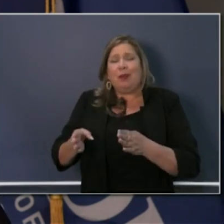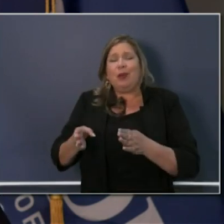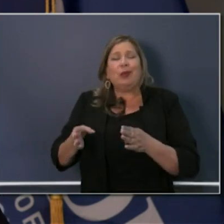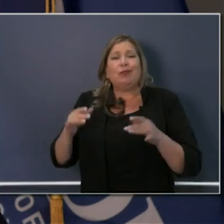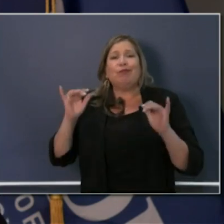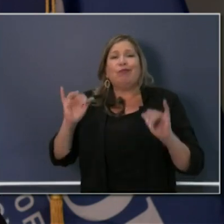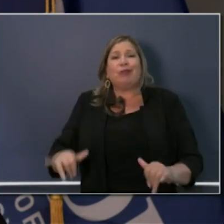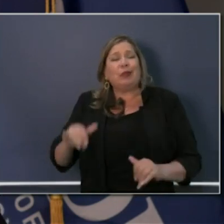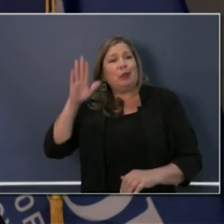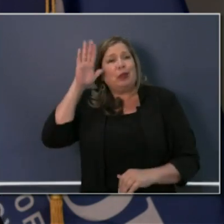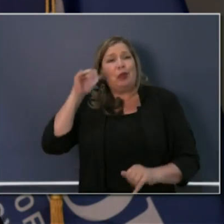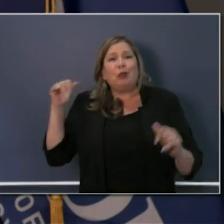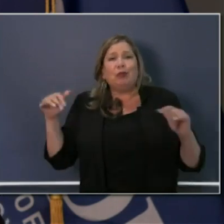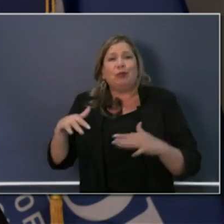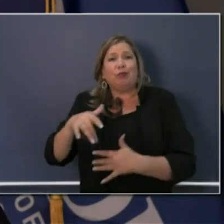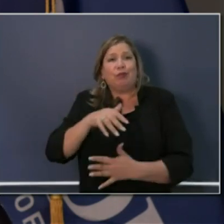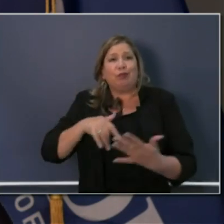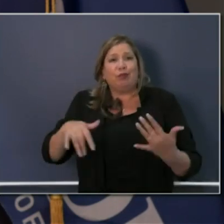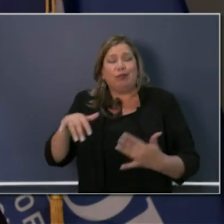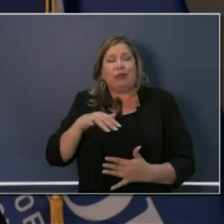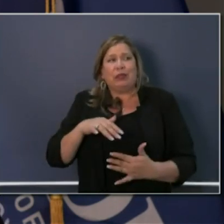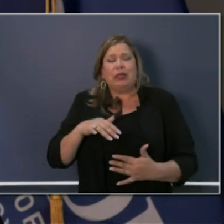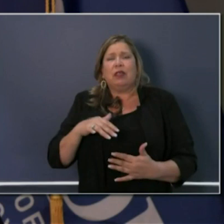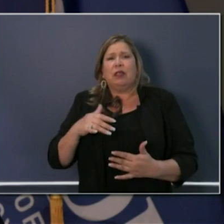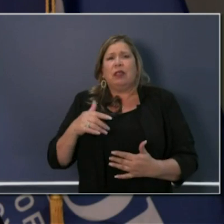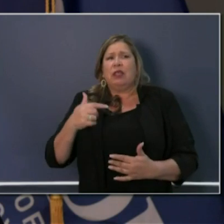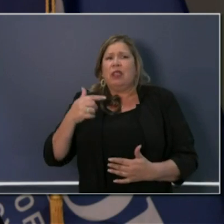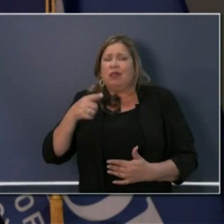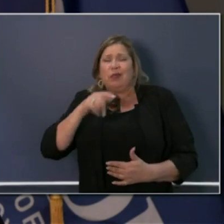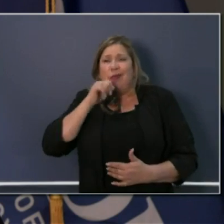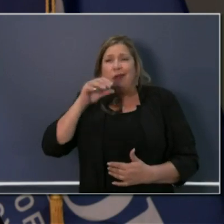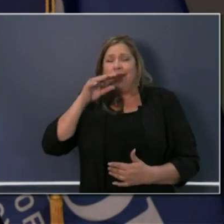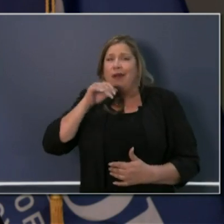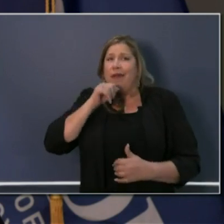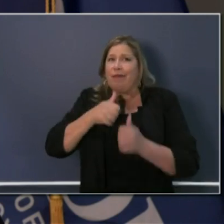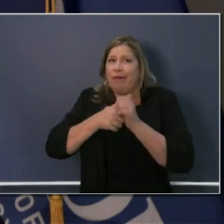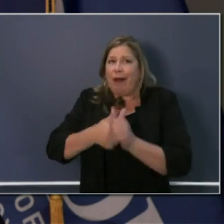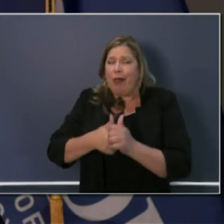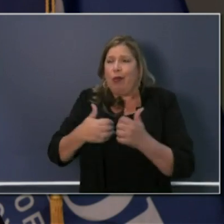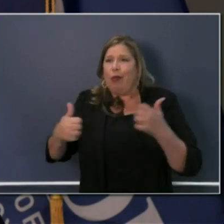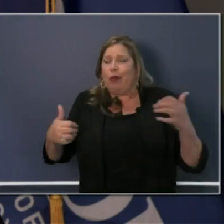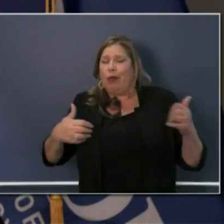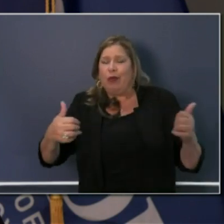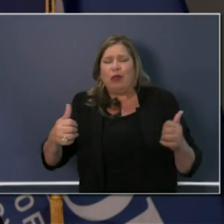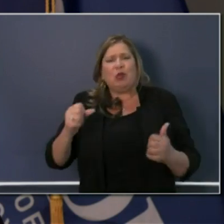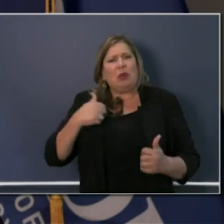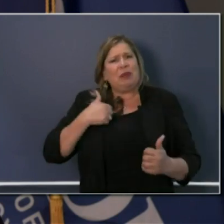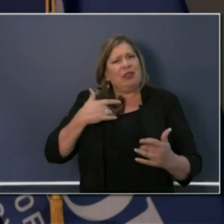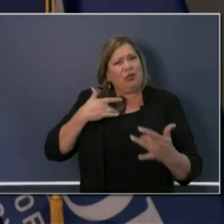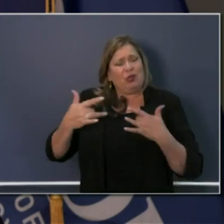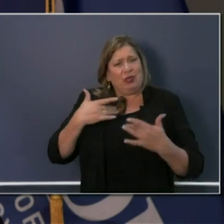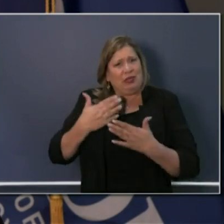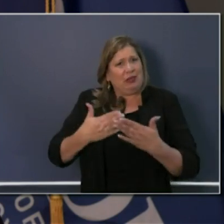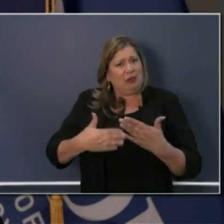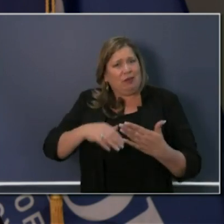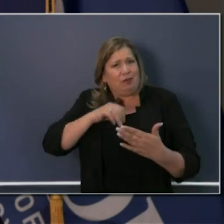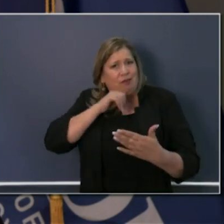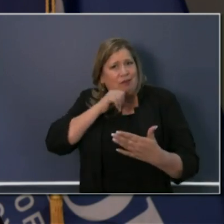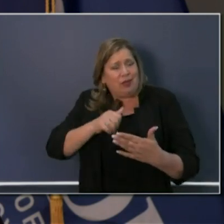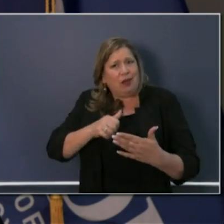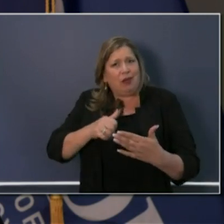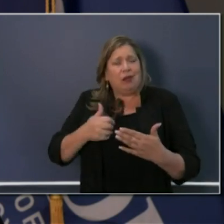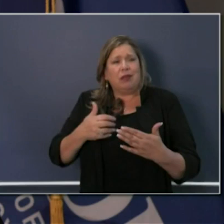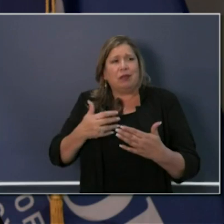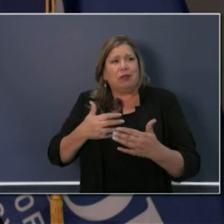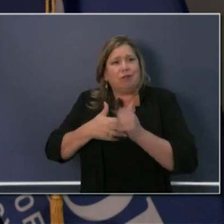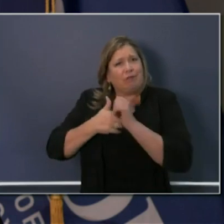that, and kind of increasing concern about people who are following the rule. And I know you were talking about kind of social pressure